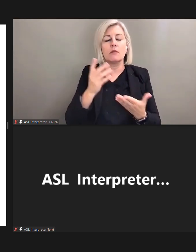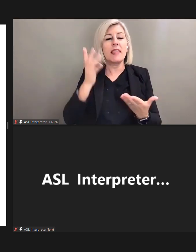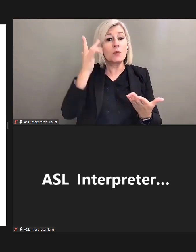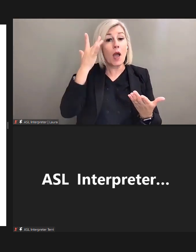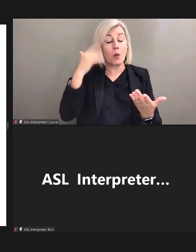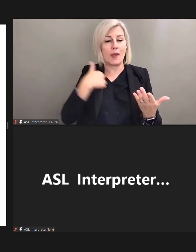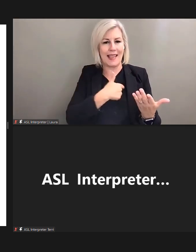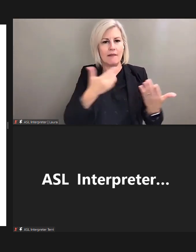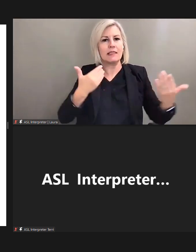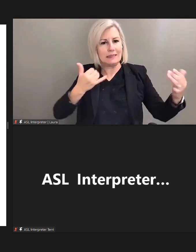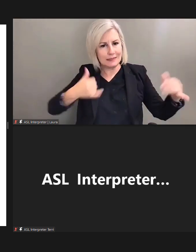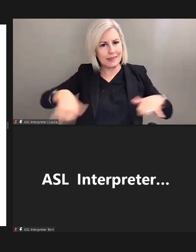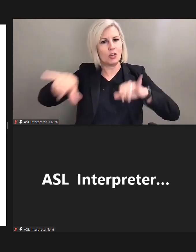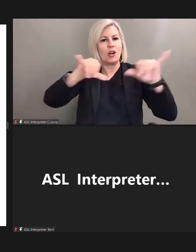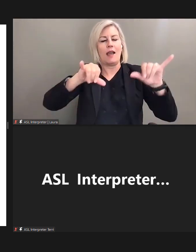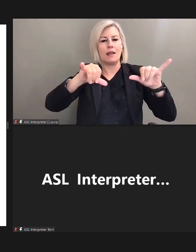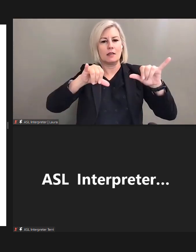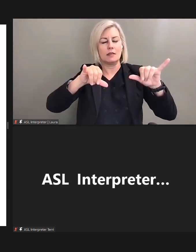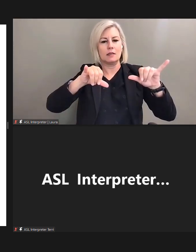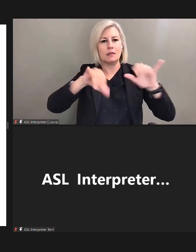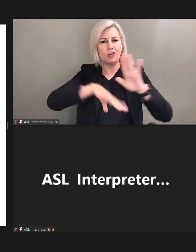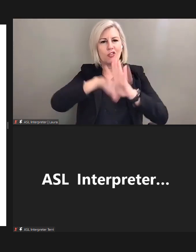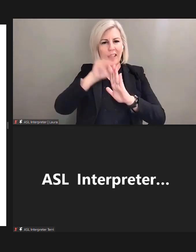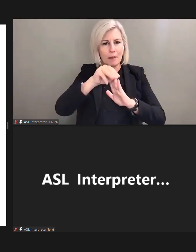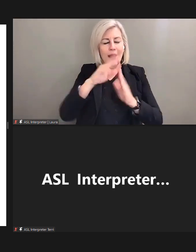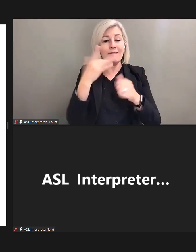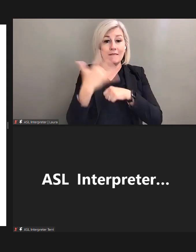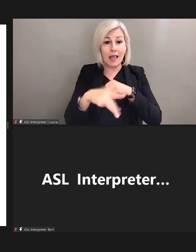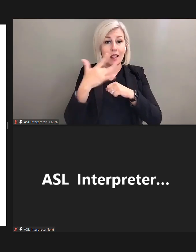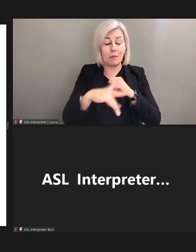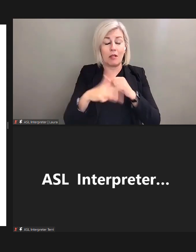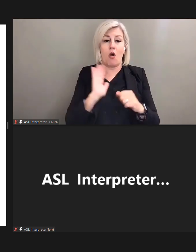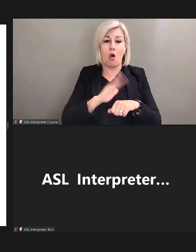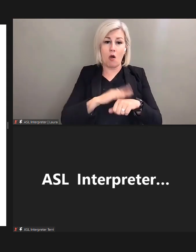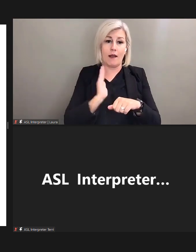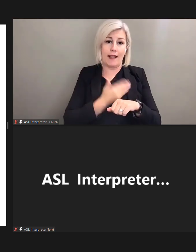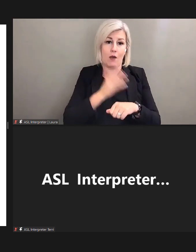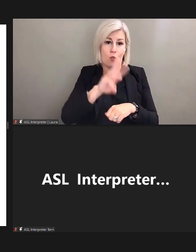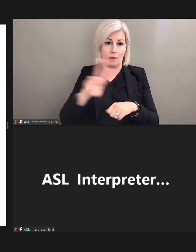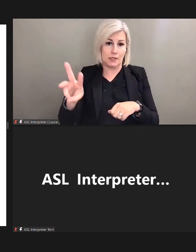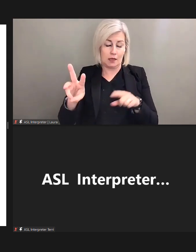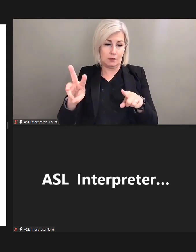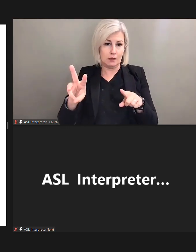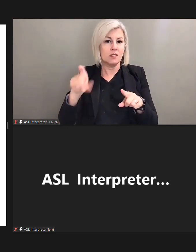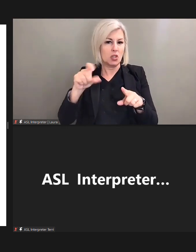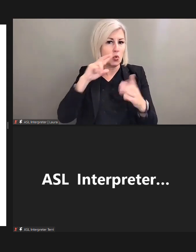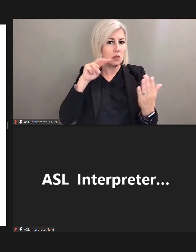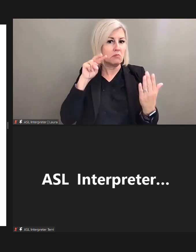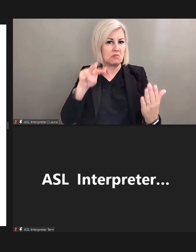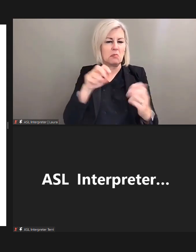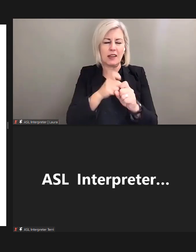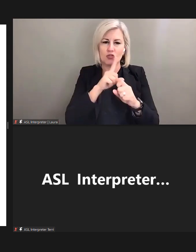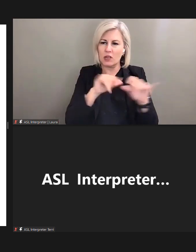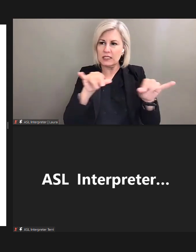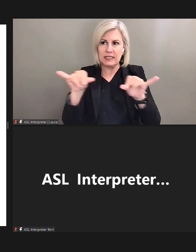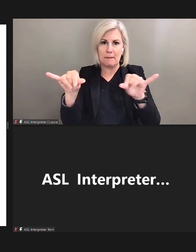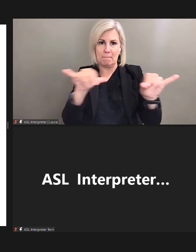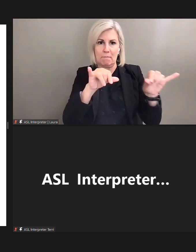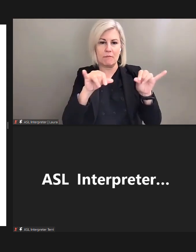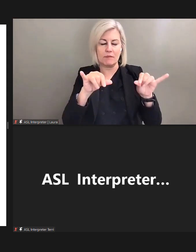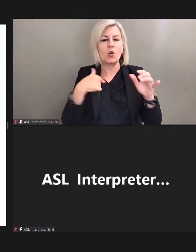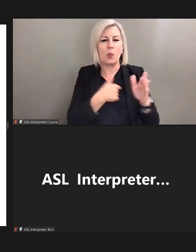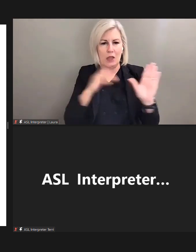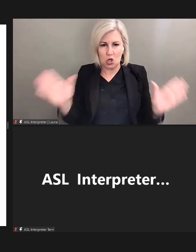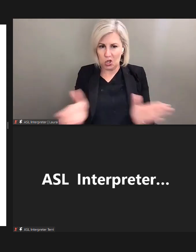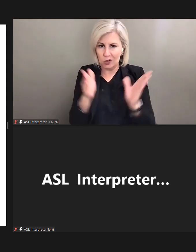have a standardized curriculum available on our website to make sure that that is done. So we'd